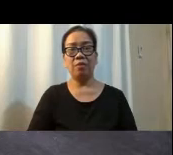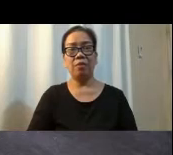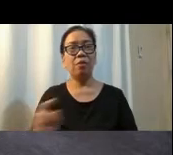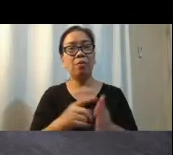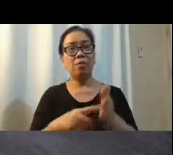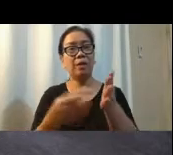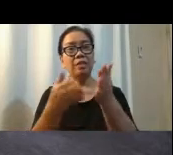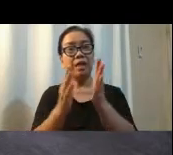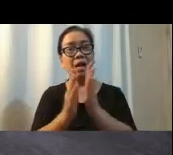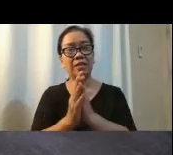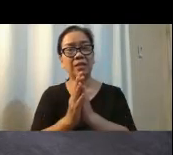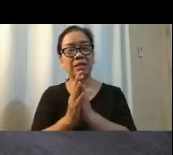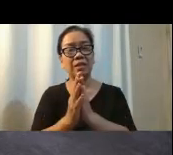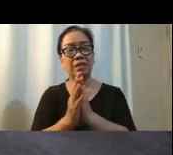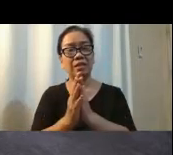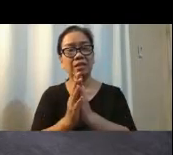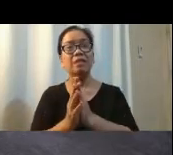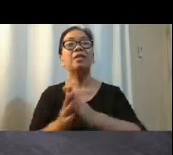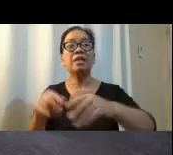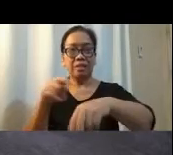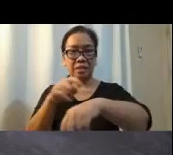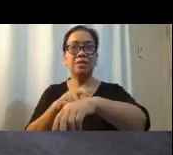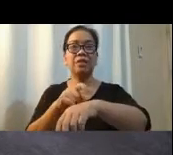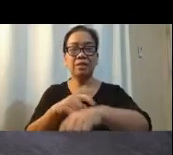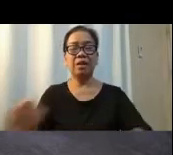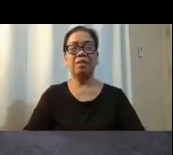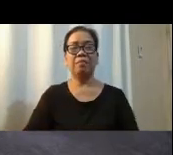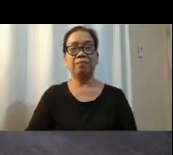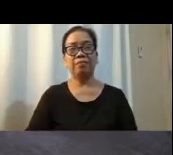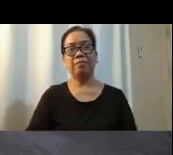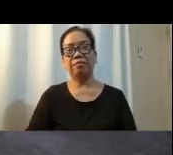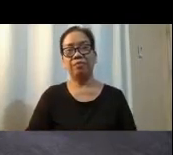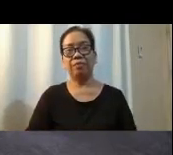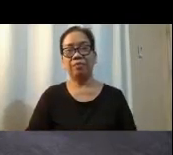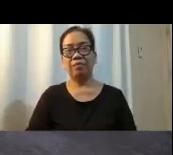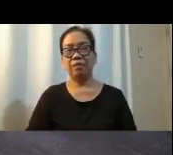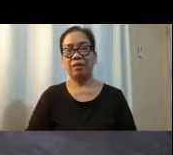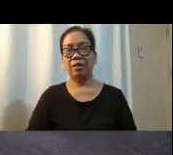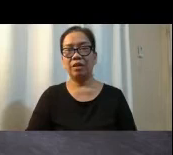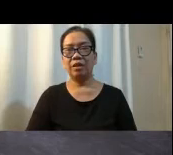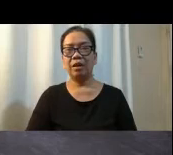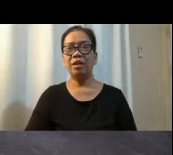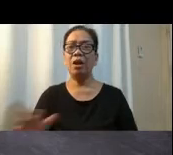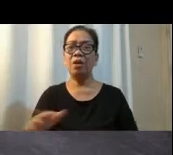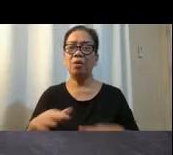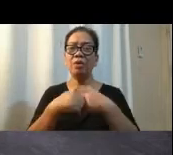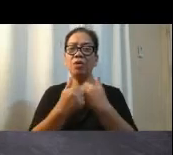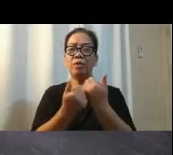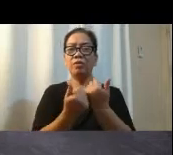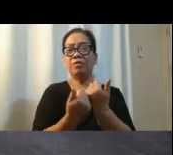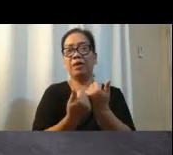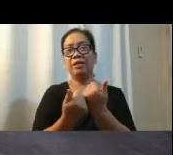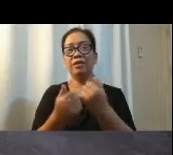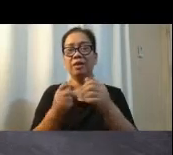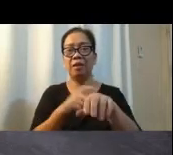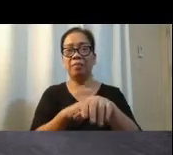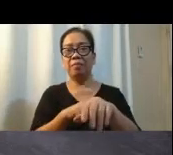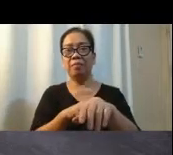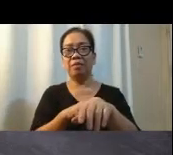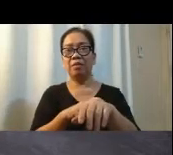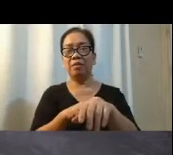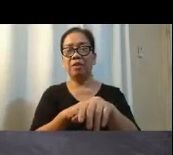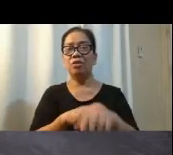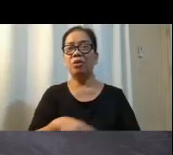Now, what is asked? Yes, it's the time. And how are we going to find the